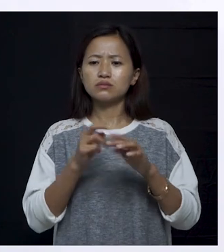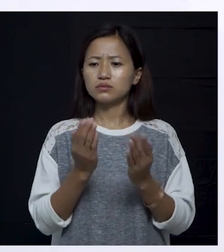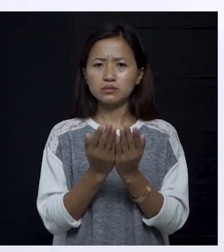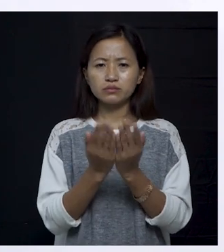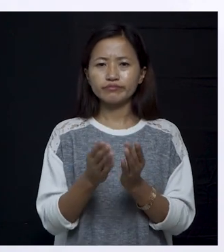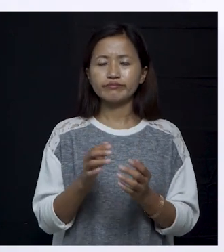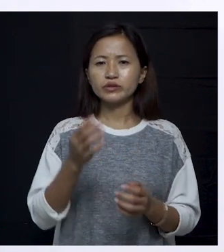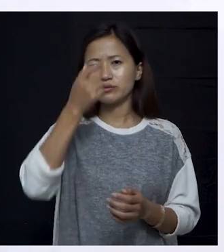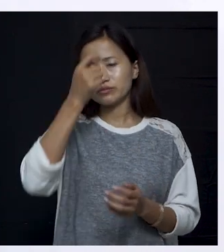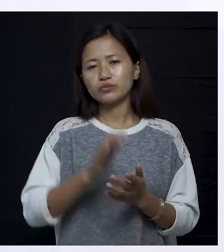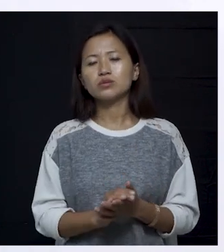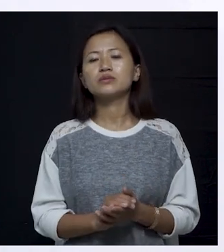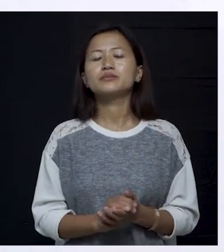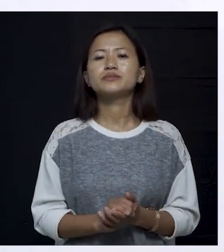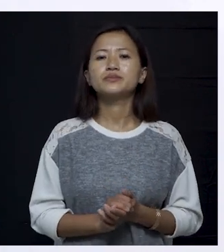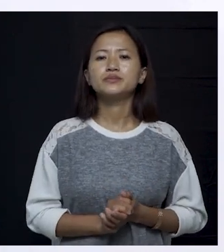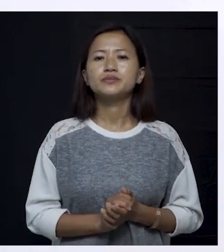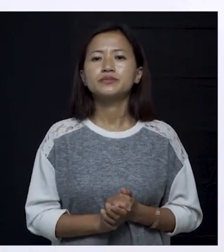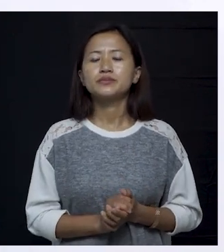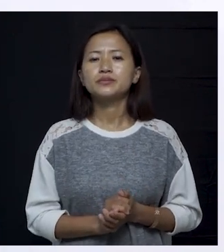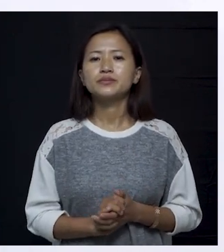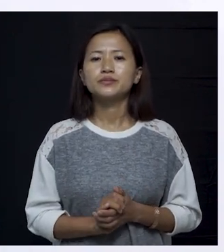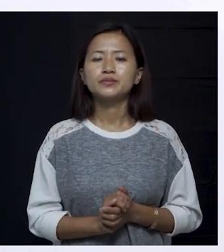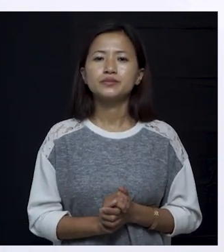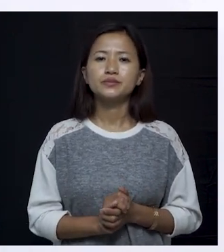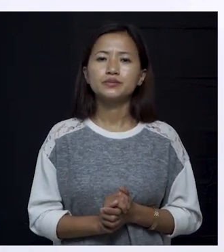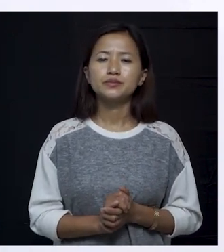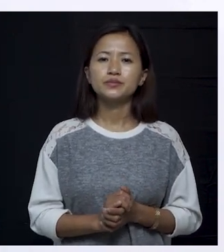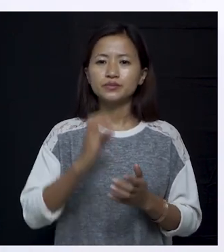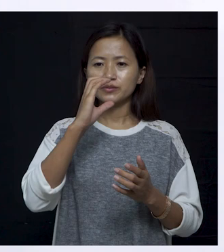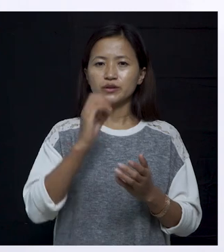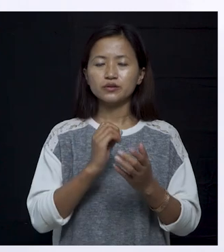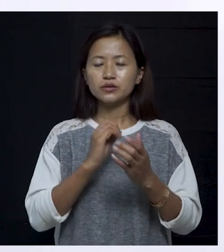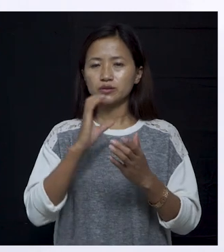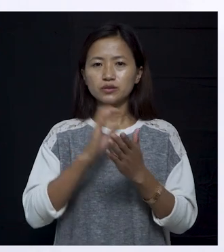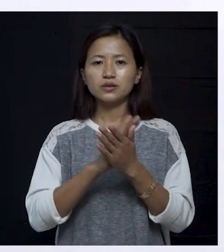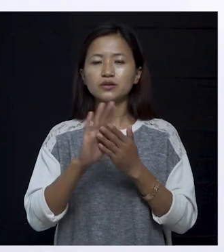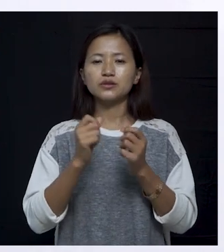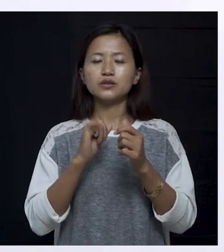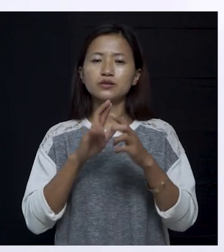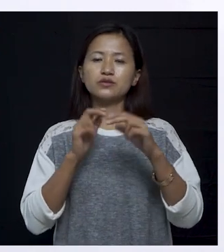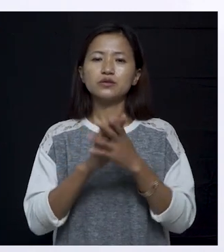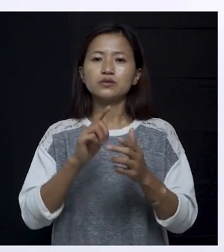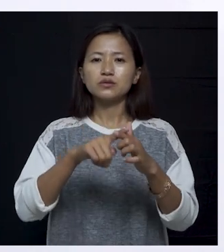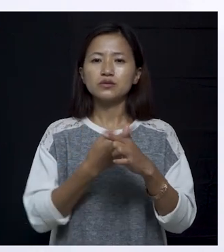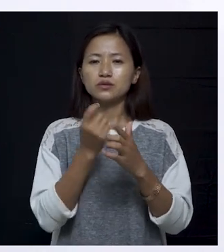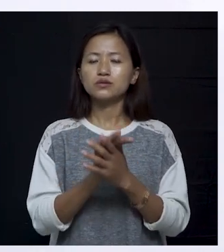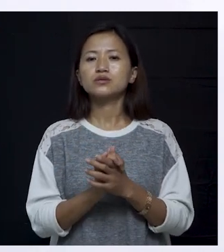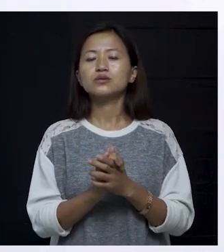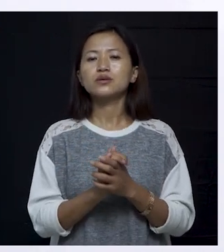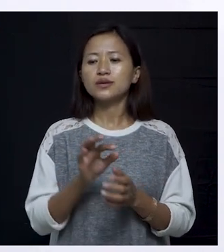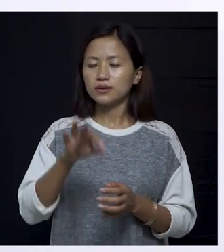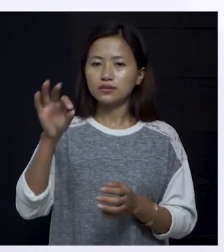you are going to have doubts on that, okay? So talking about that, then the Chief Justice, okay? The Chief Justice is